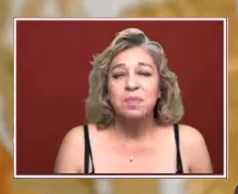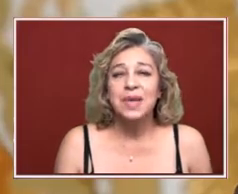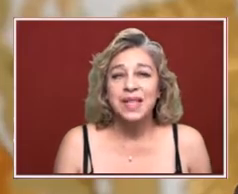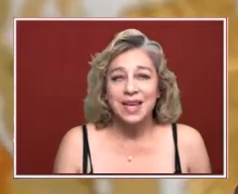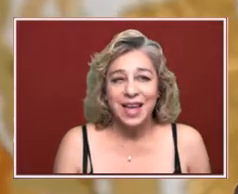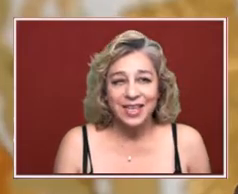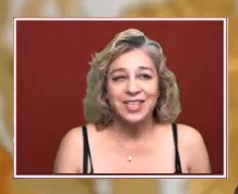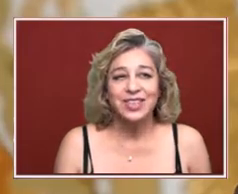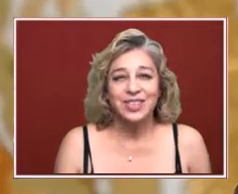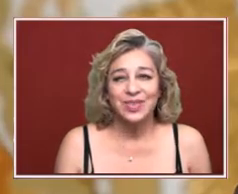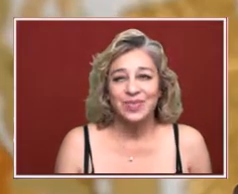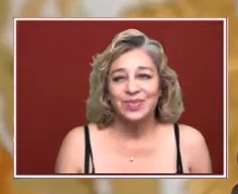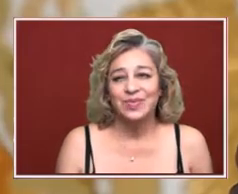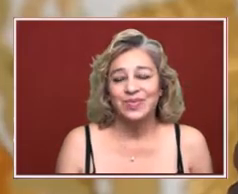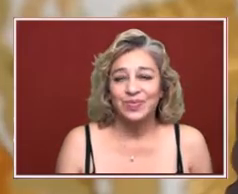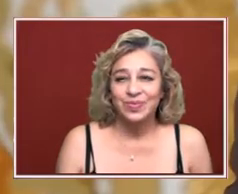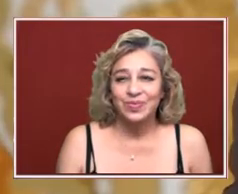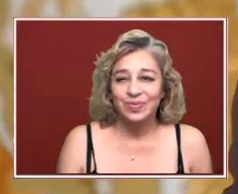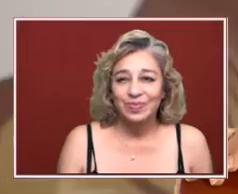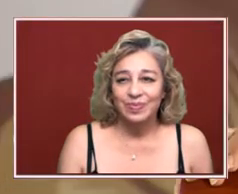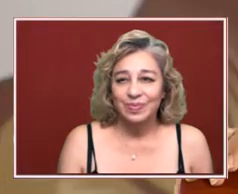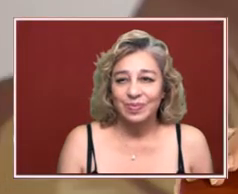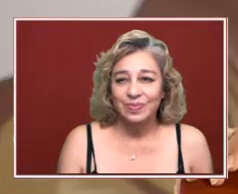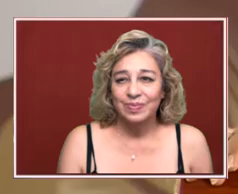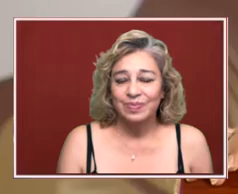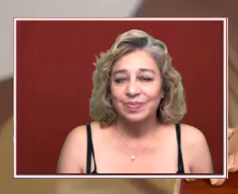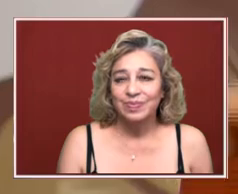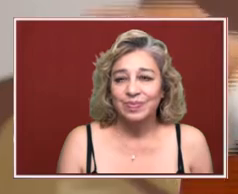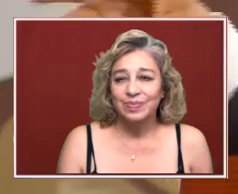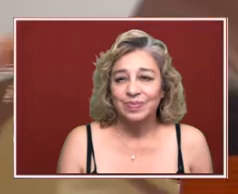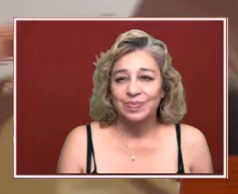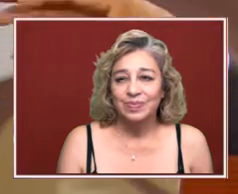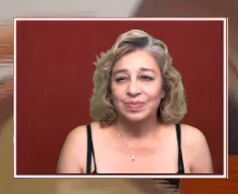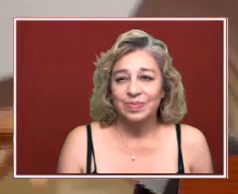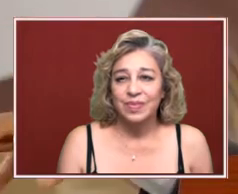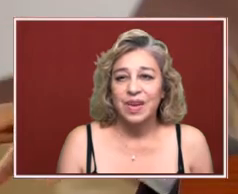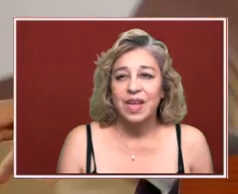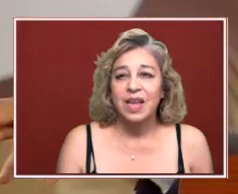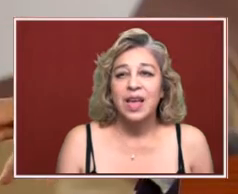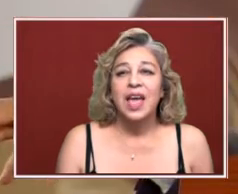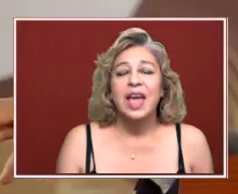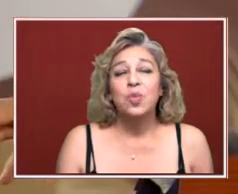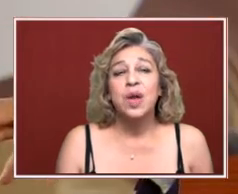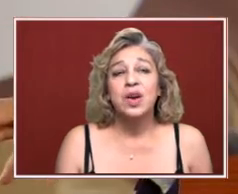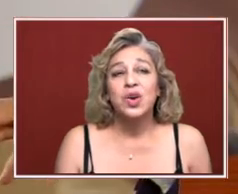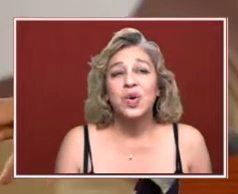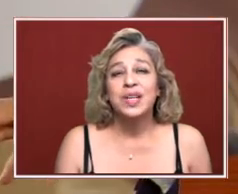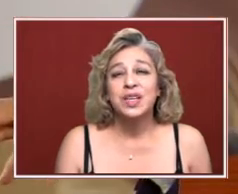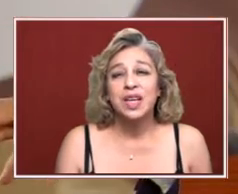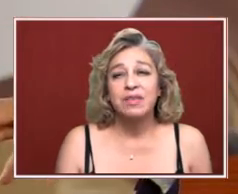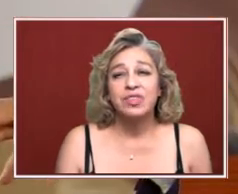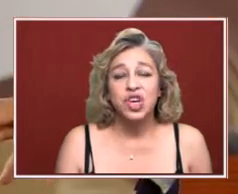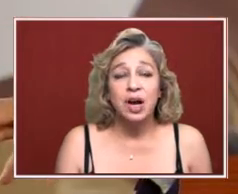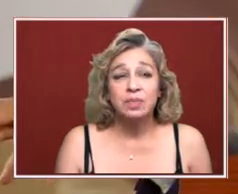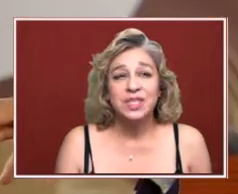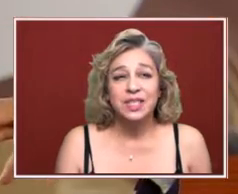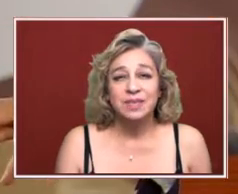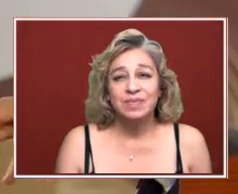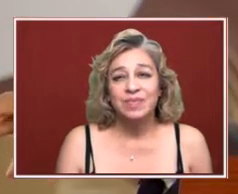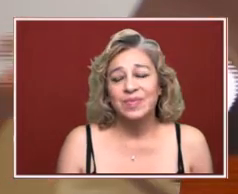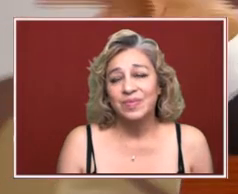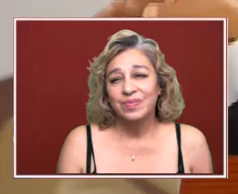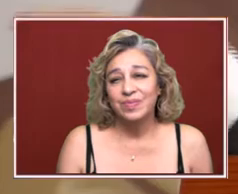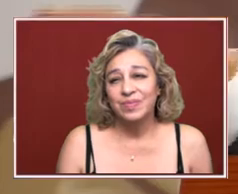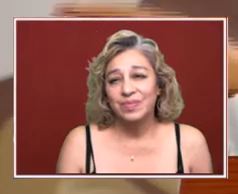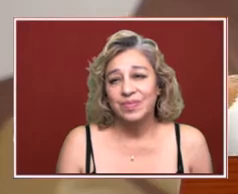1,000,000 hectares. Y se va a dar trabajo. And we are going to give jobs.